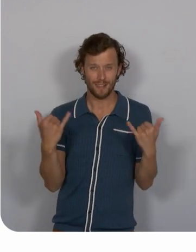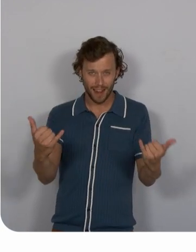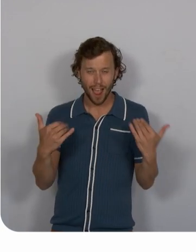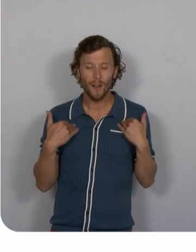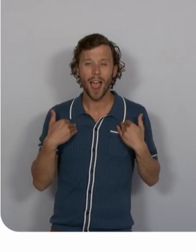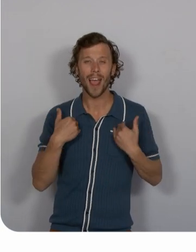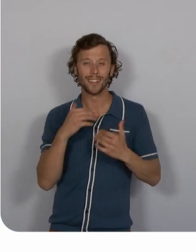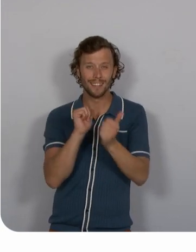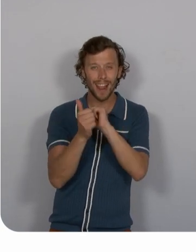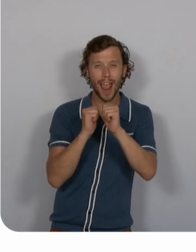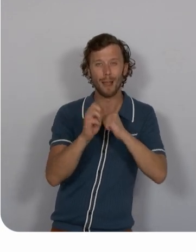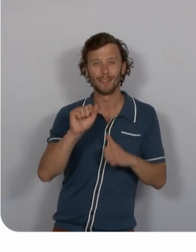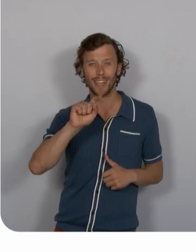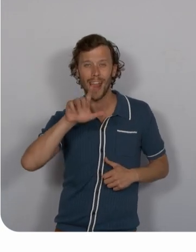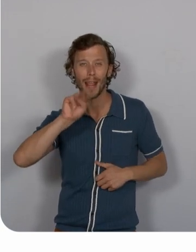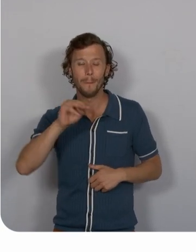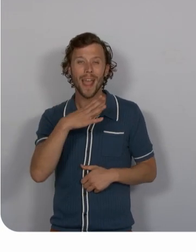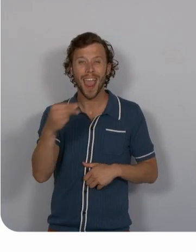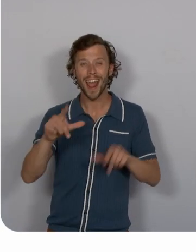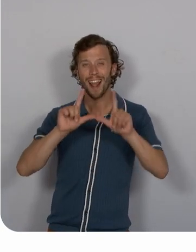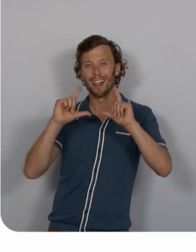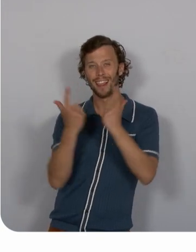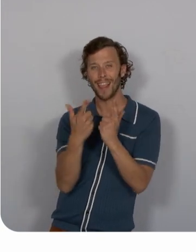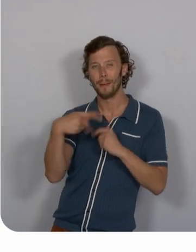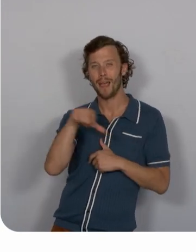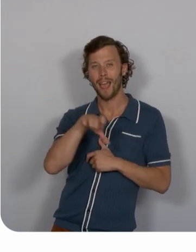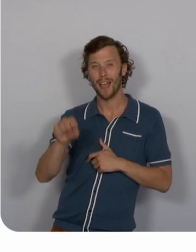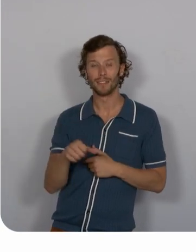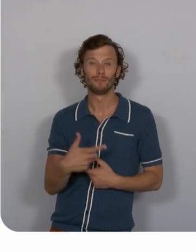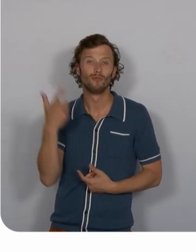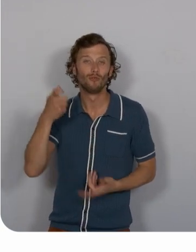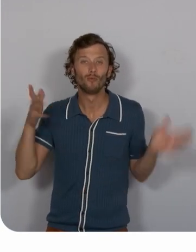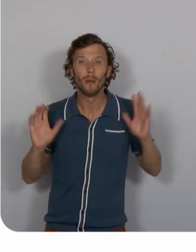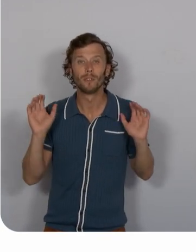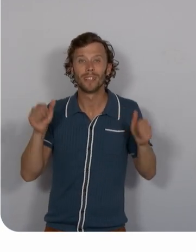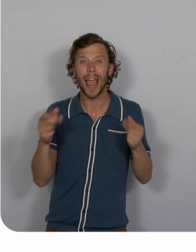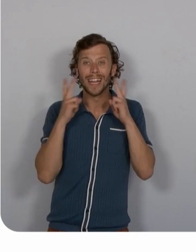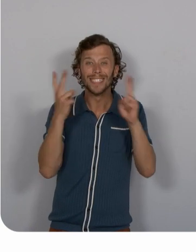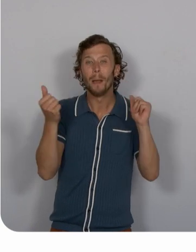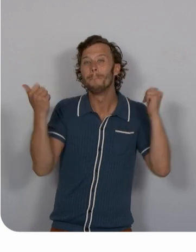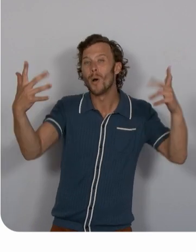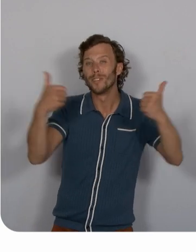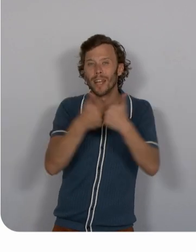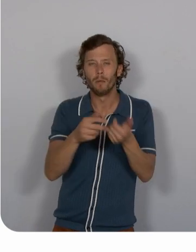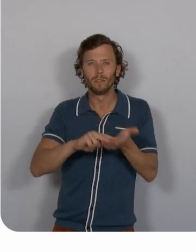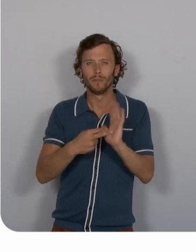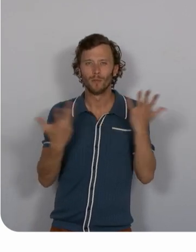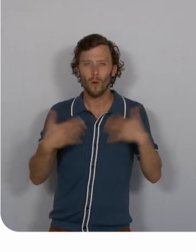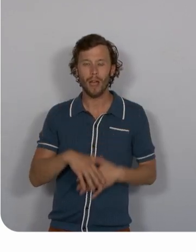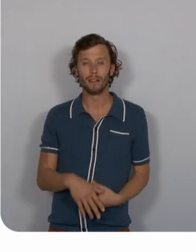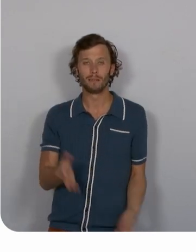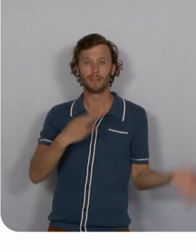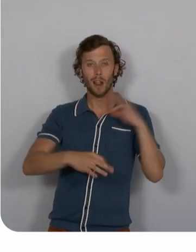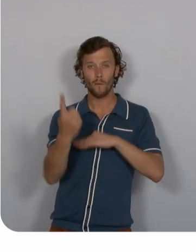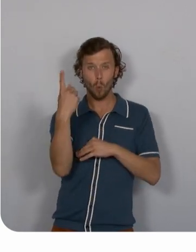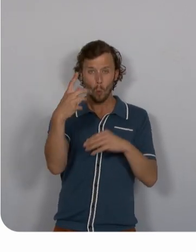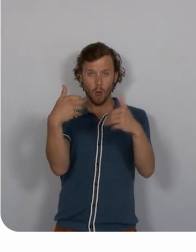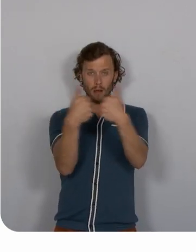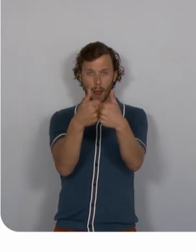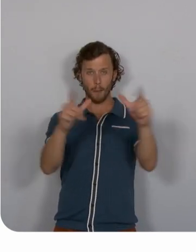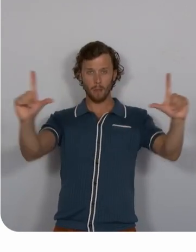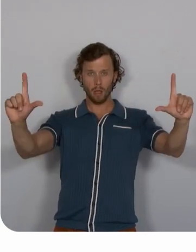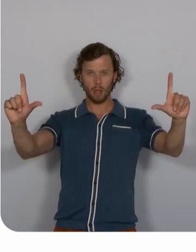Pass. Subscribers can check out multi-game mode, which lets you watch multiple NBA games at